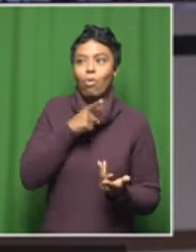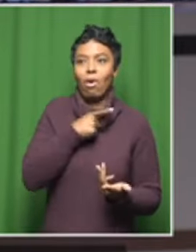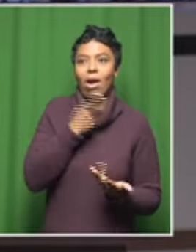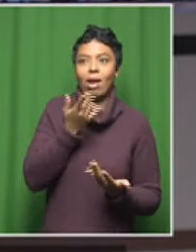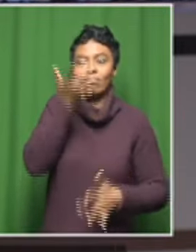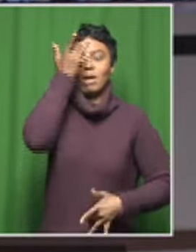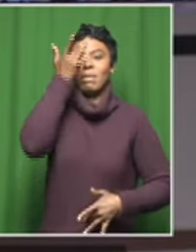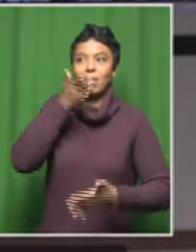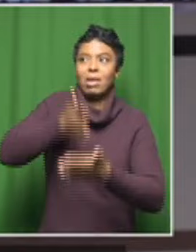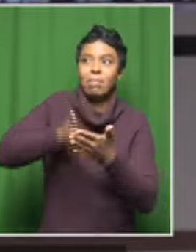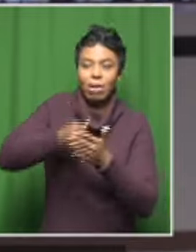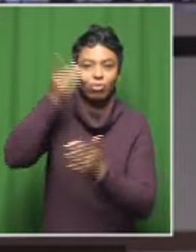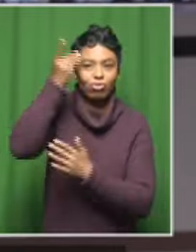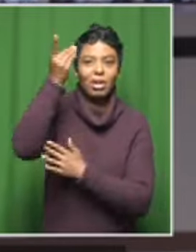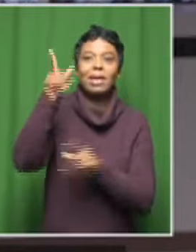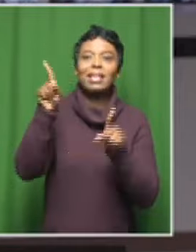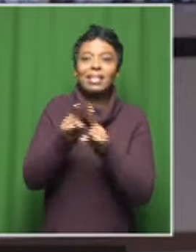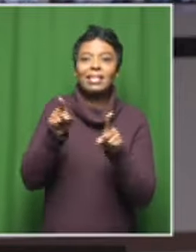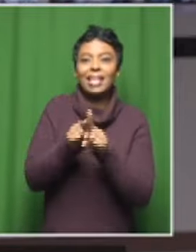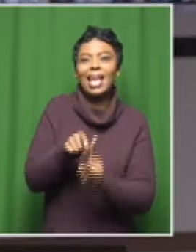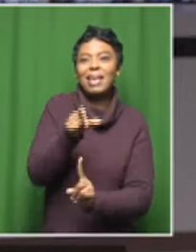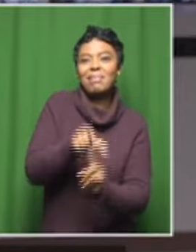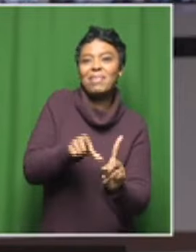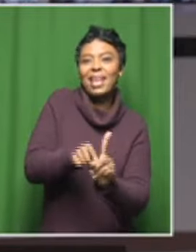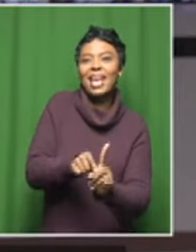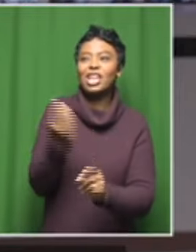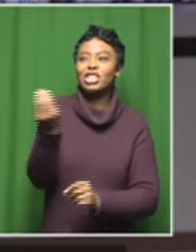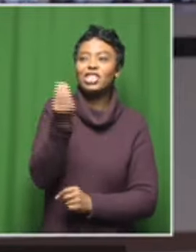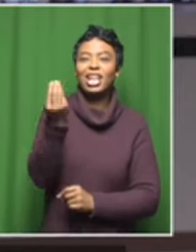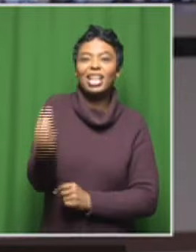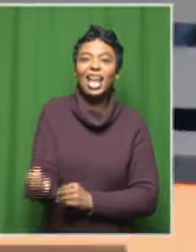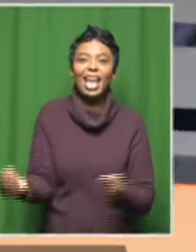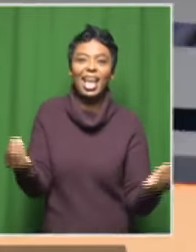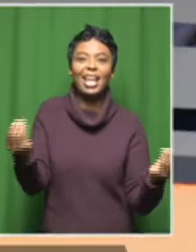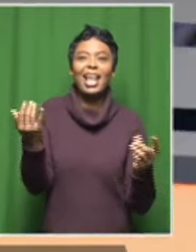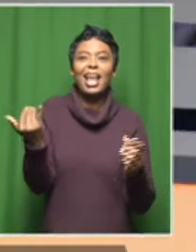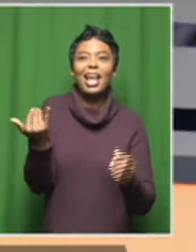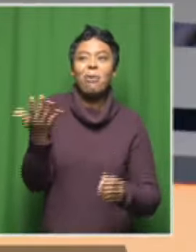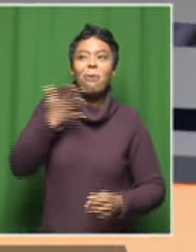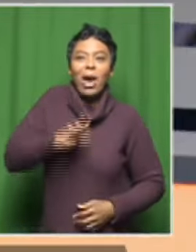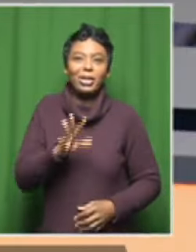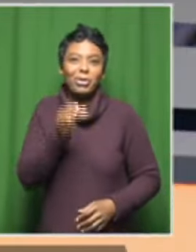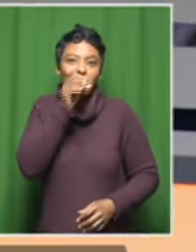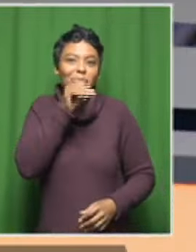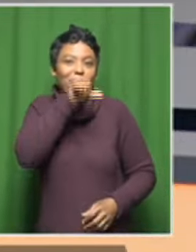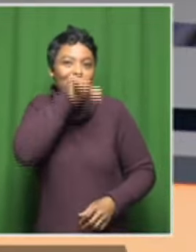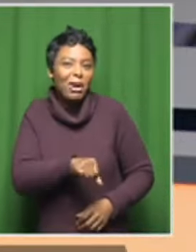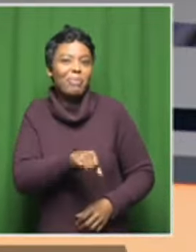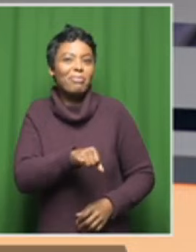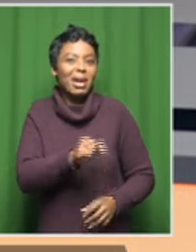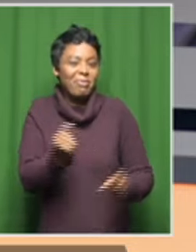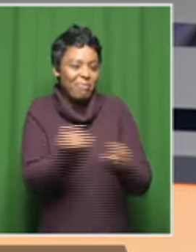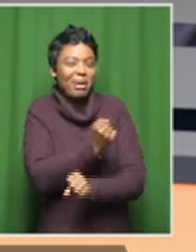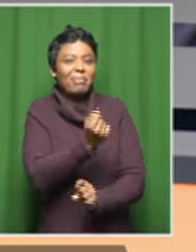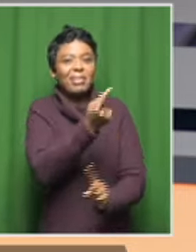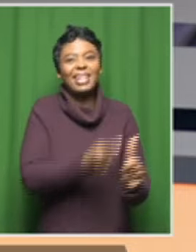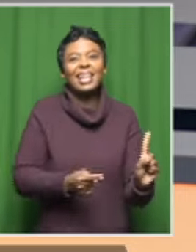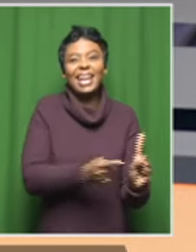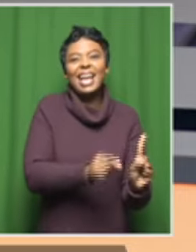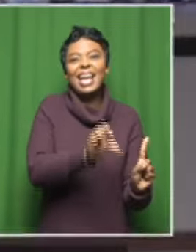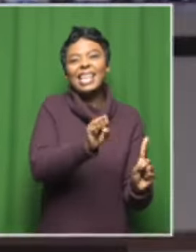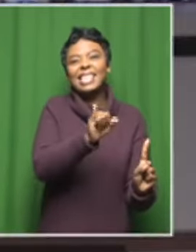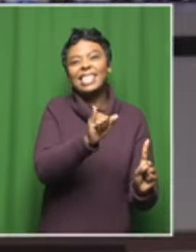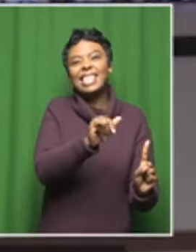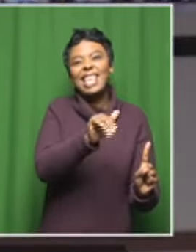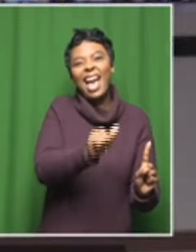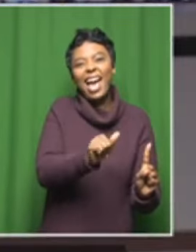Sia Kolisi. I don't know if that was one of them that he walked onto the rugby field. Yes. Was it a she? Yes, Isabella. Isabella, that's it. So, I mean, the